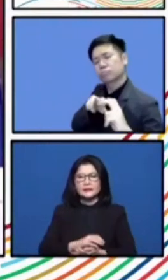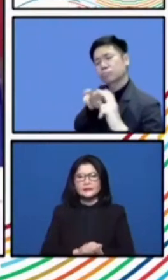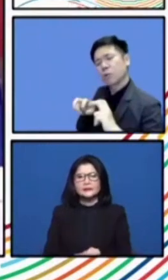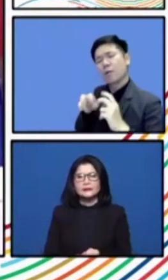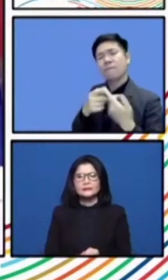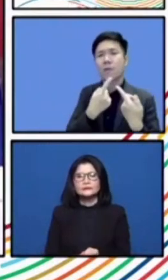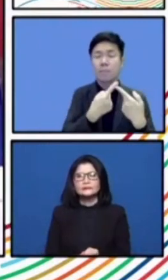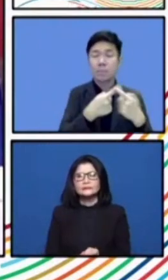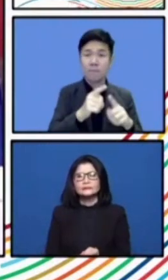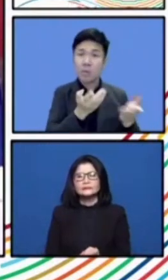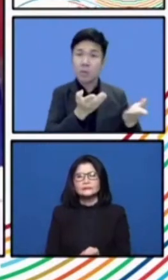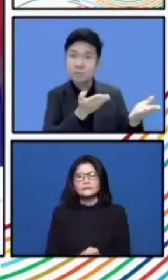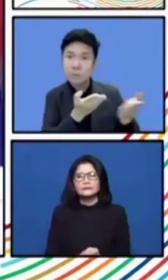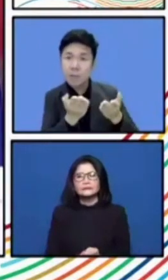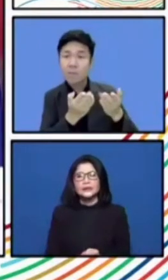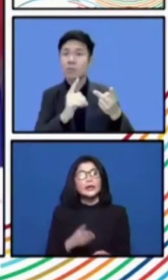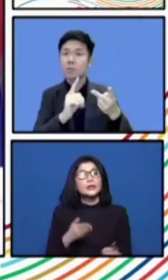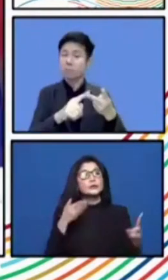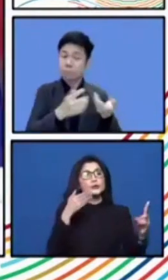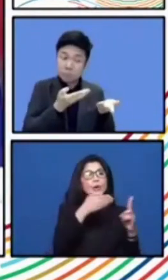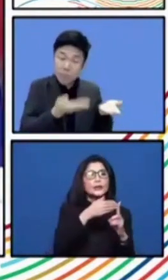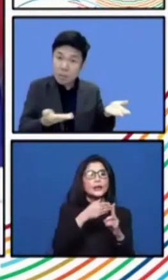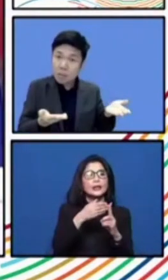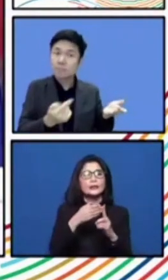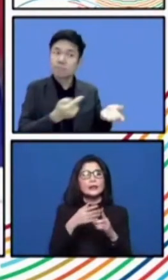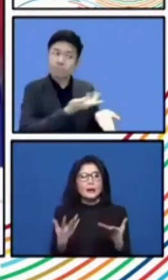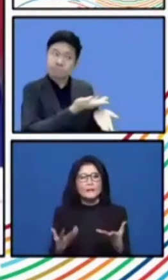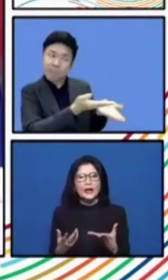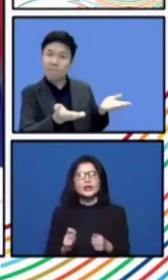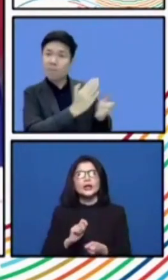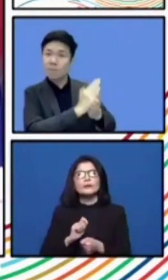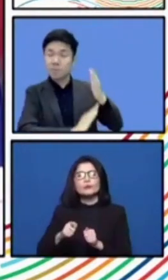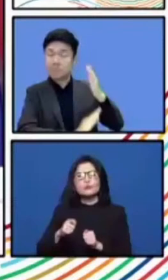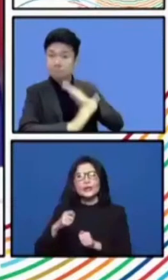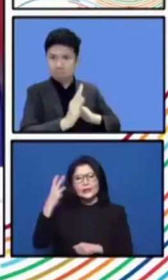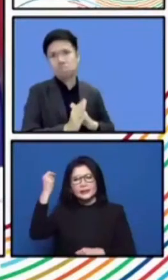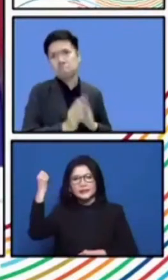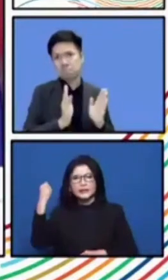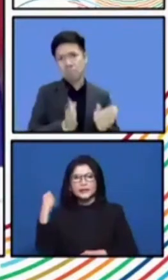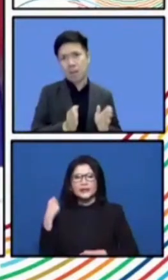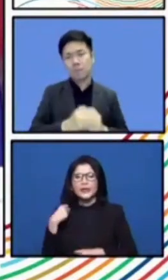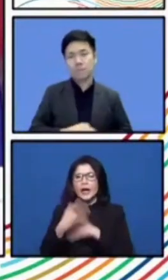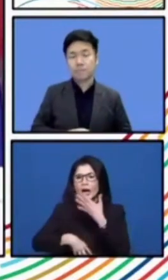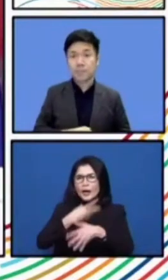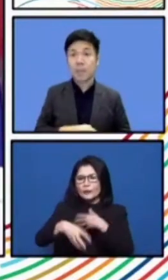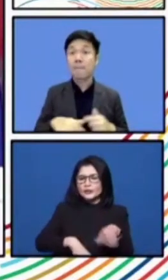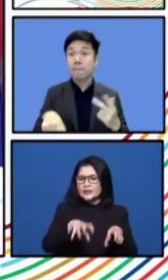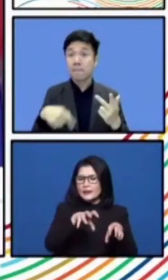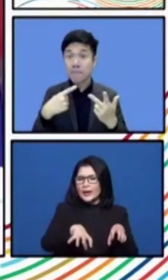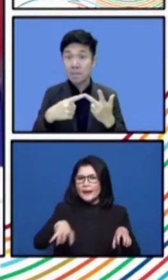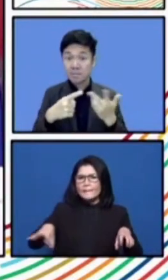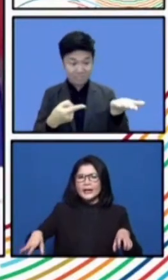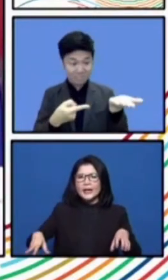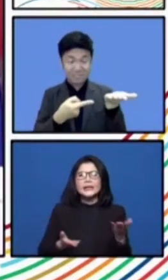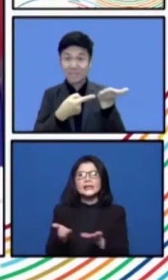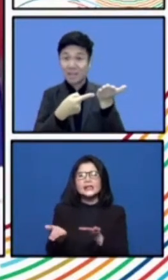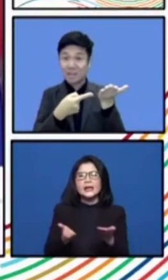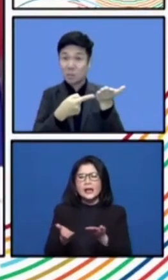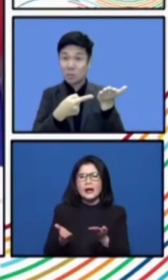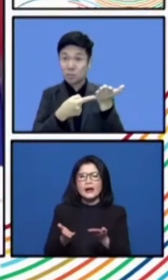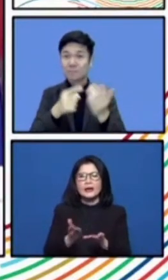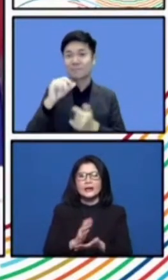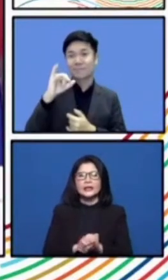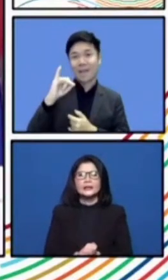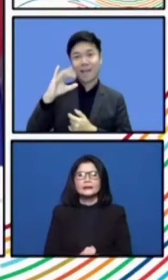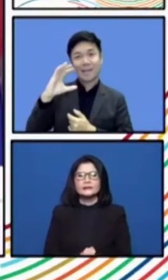facilities and also most importantly the new technology including information and communication technology